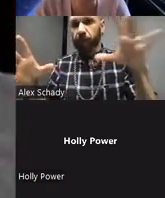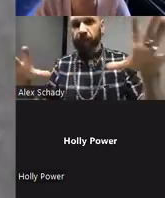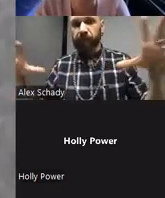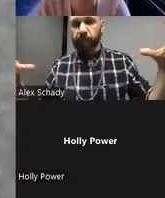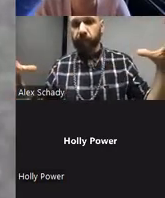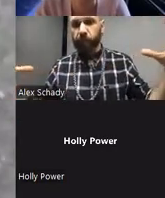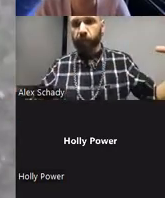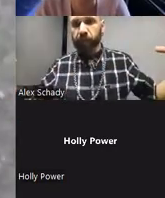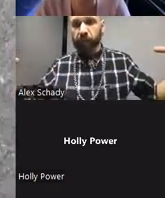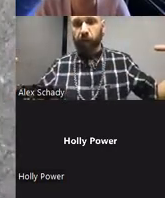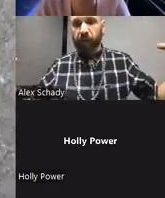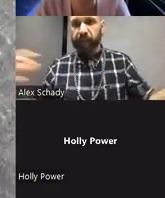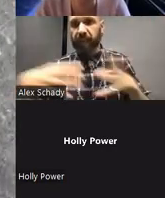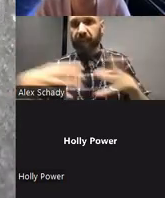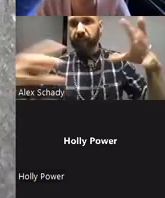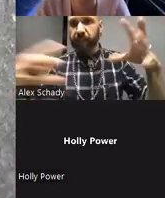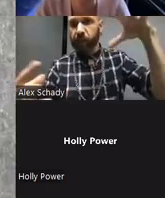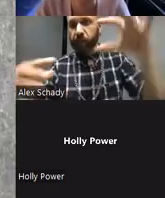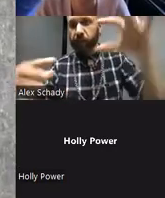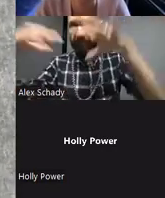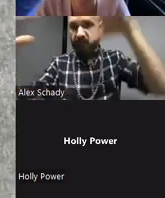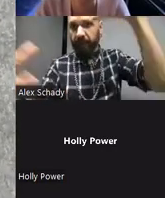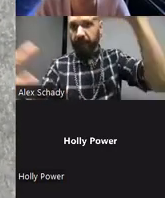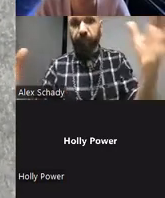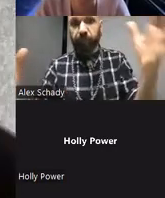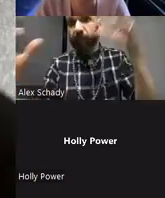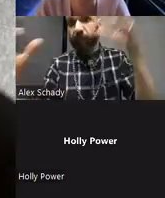the participants' drawings are placed together into